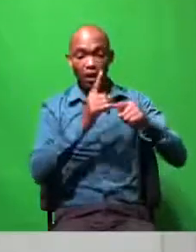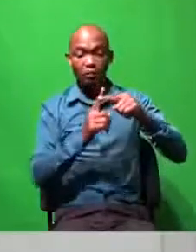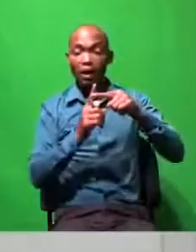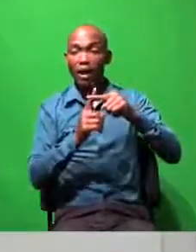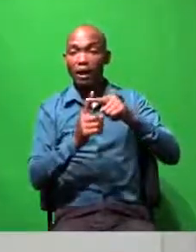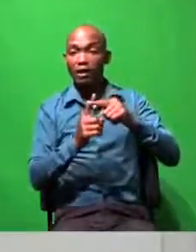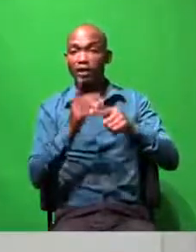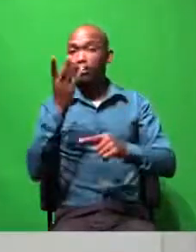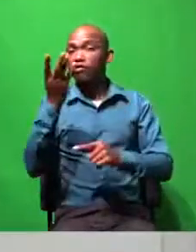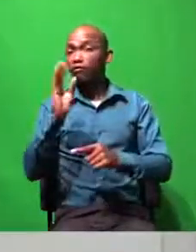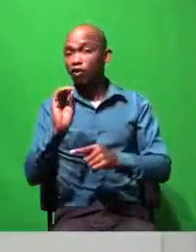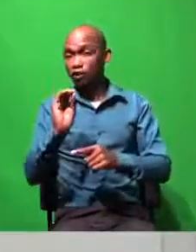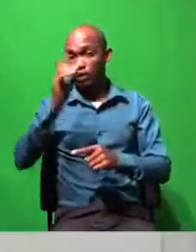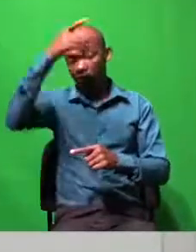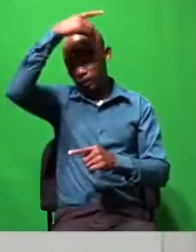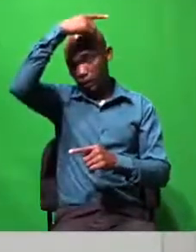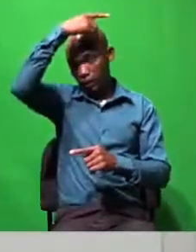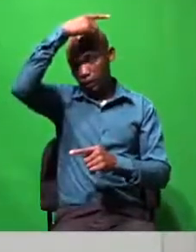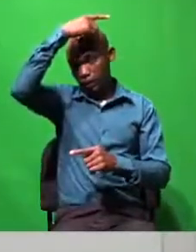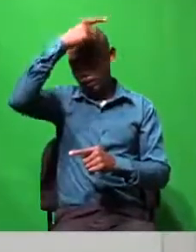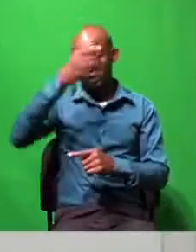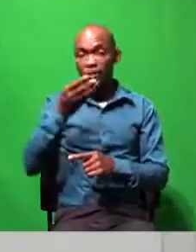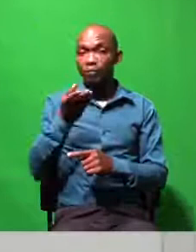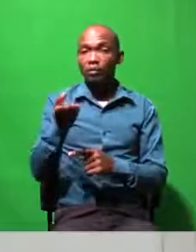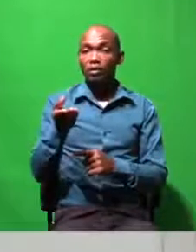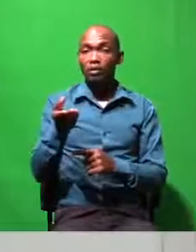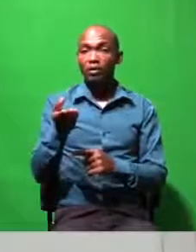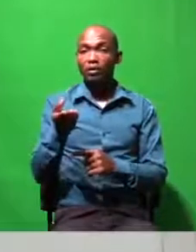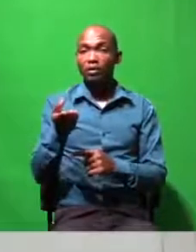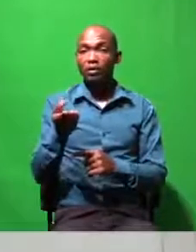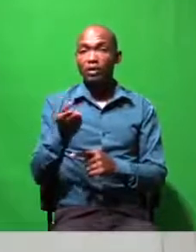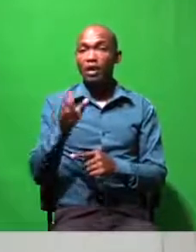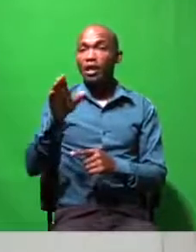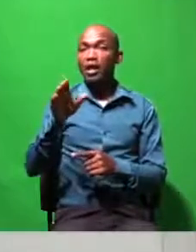and 40 degrees are